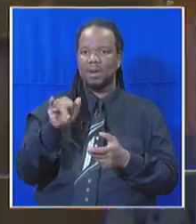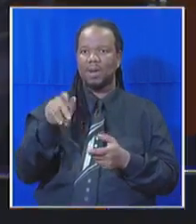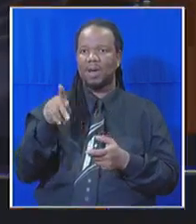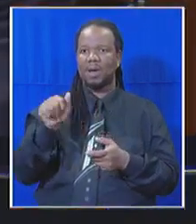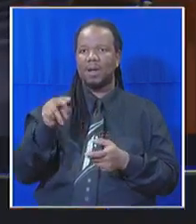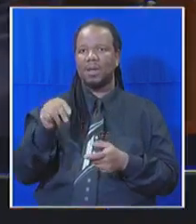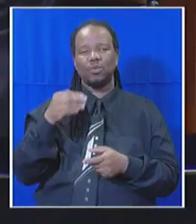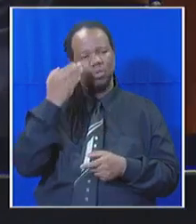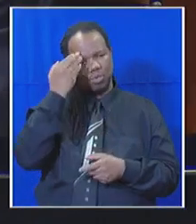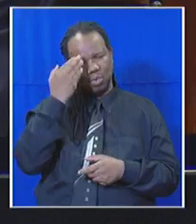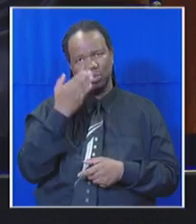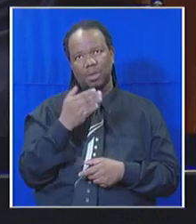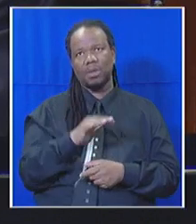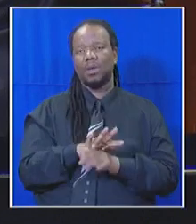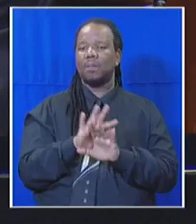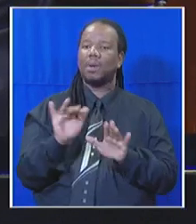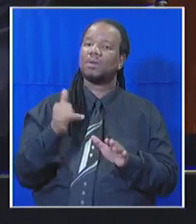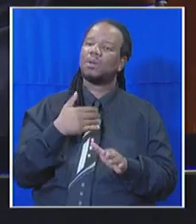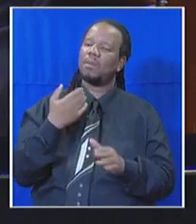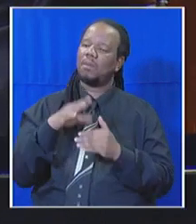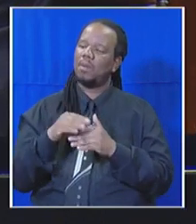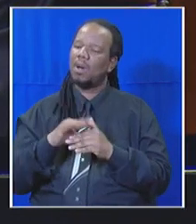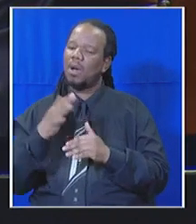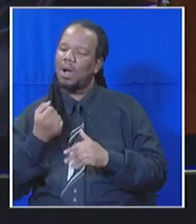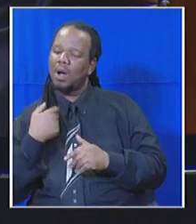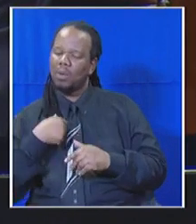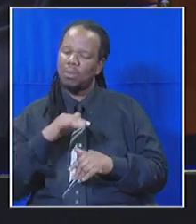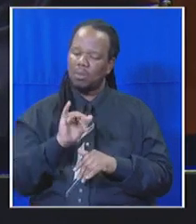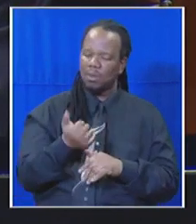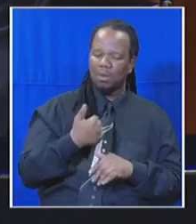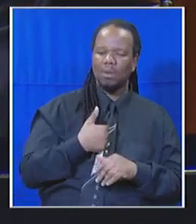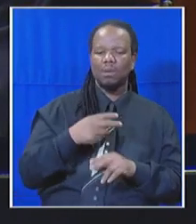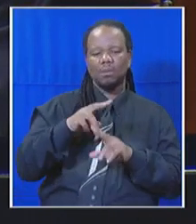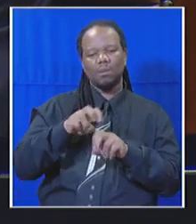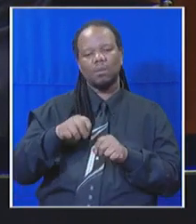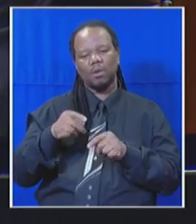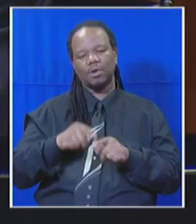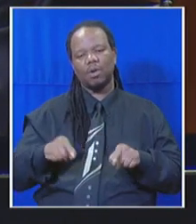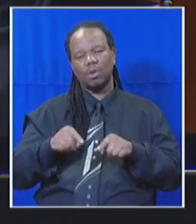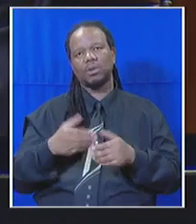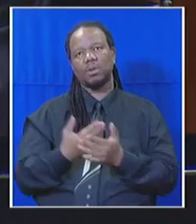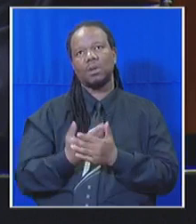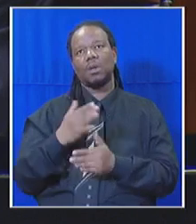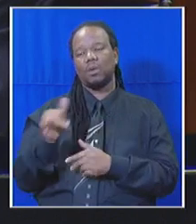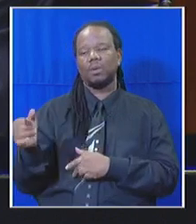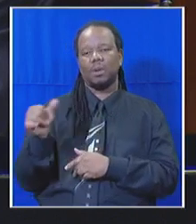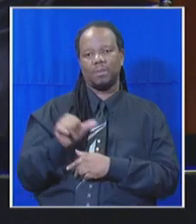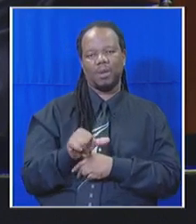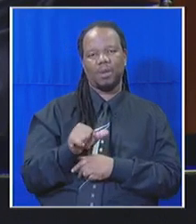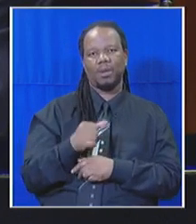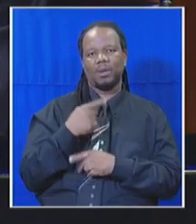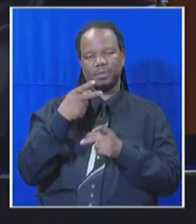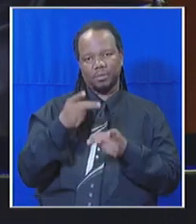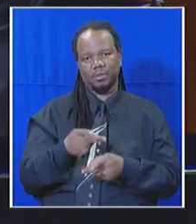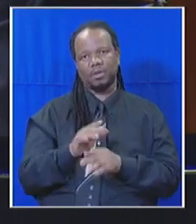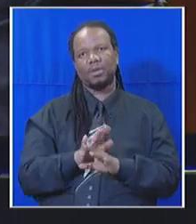Honorable member, I will check the answer in terms of what the honorable member has said. Chair, you are very wise. And then I will come back and make a ruling if necessary. You are